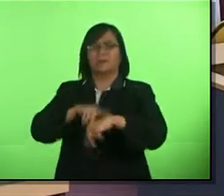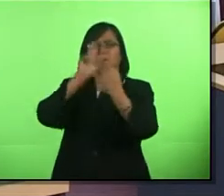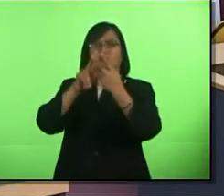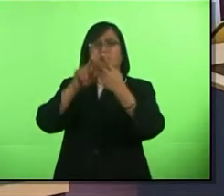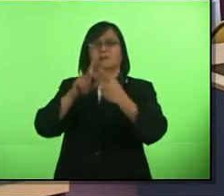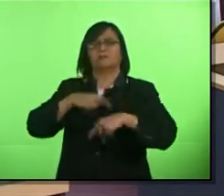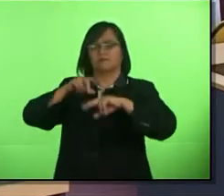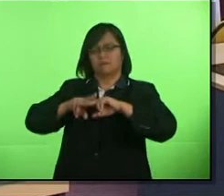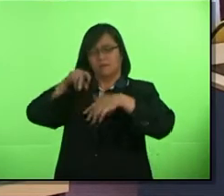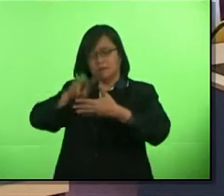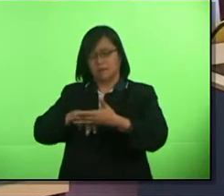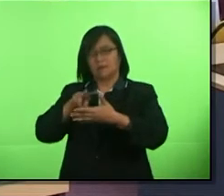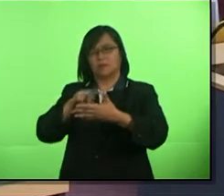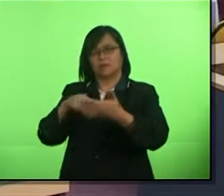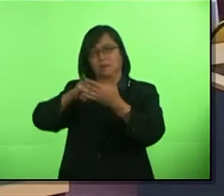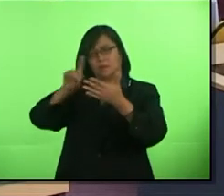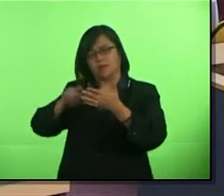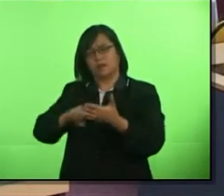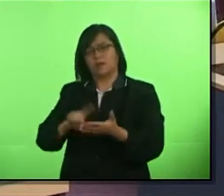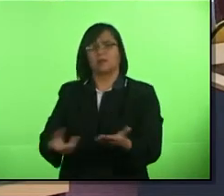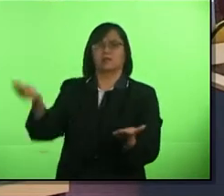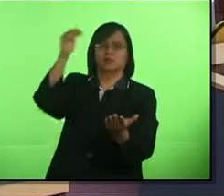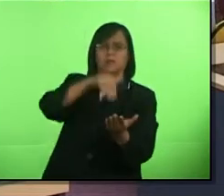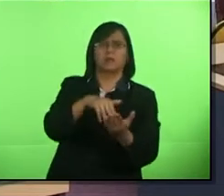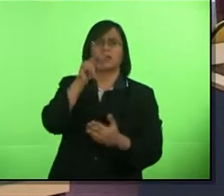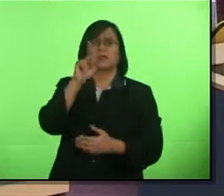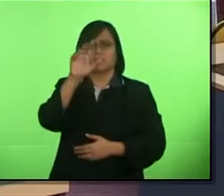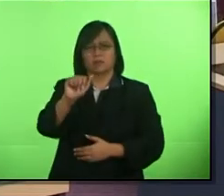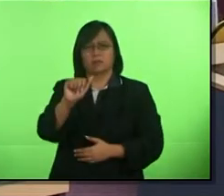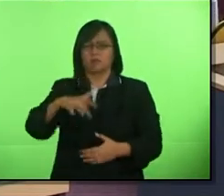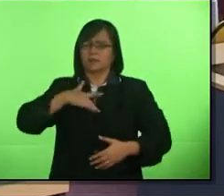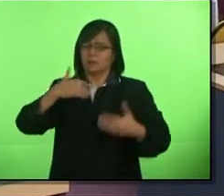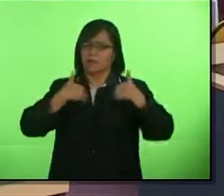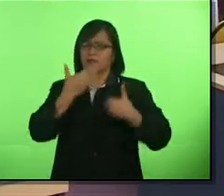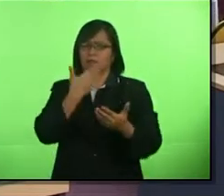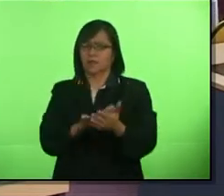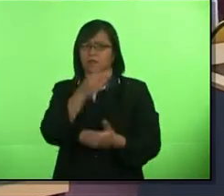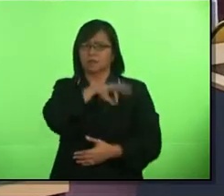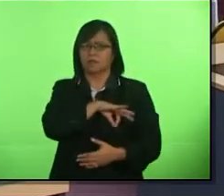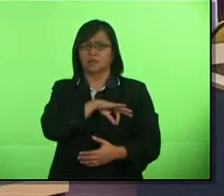semula my notes. Do you think that is the advantage you got when you review your notes?